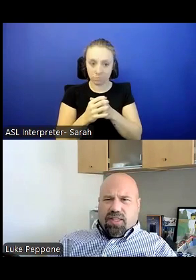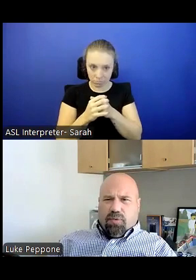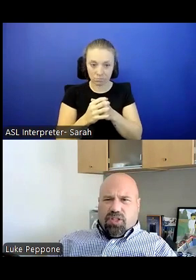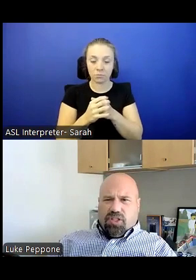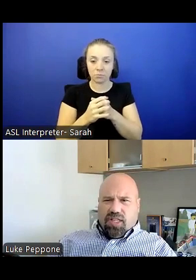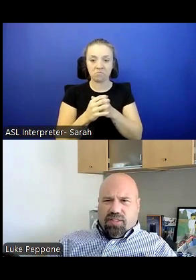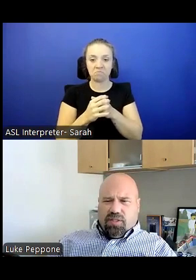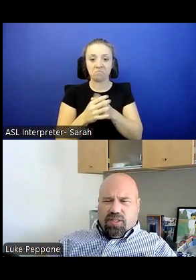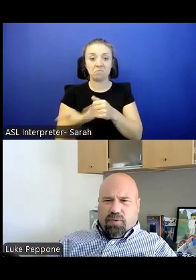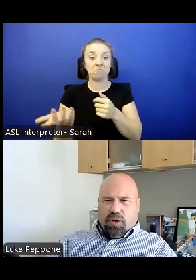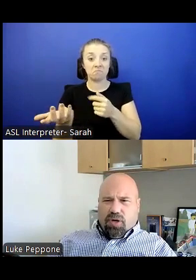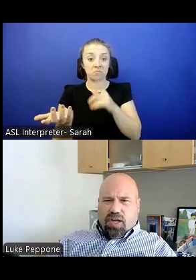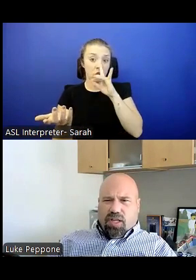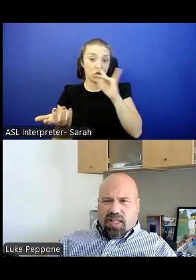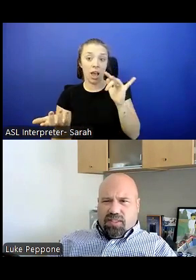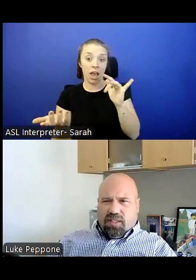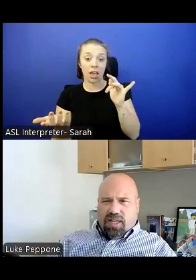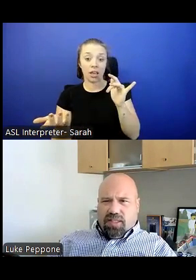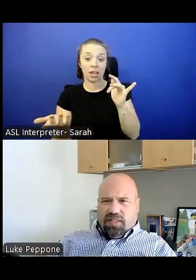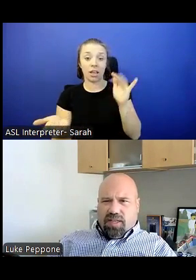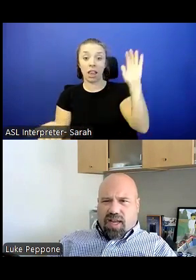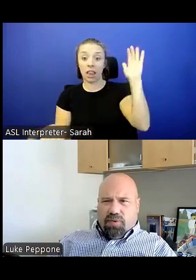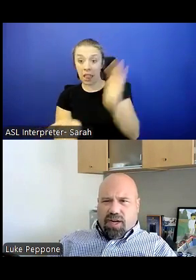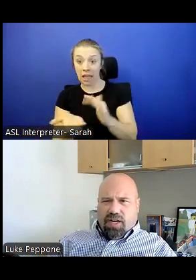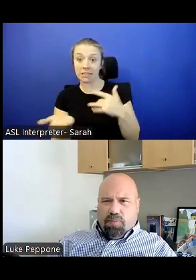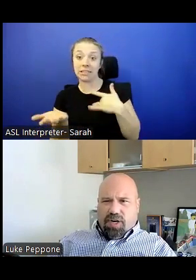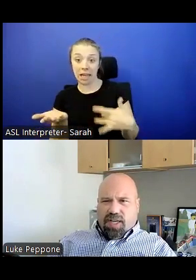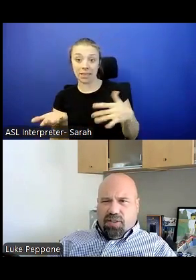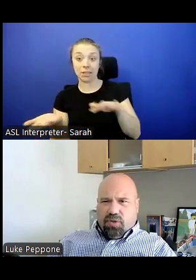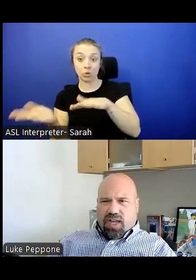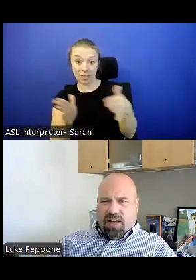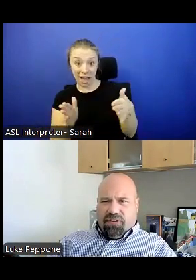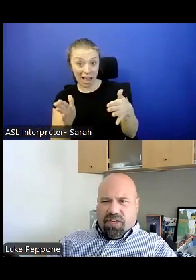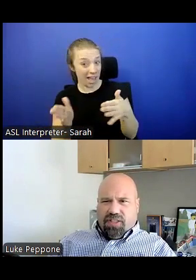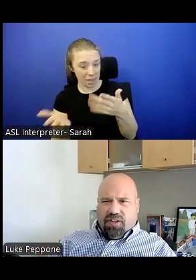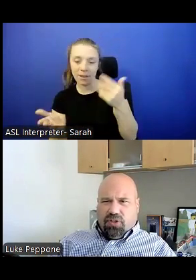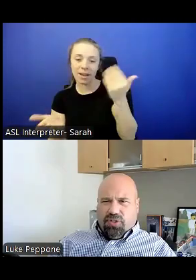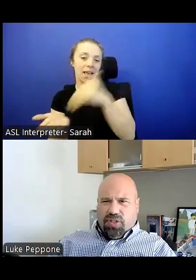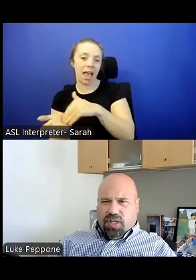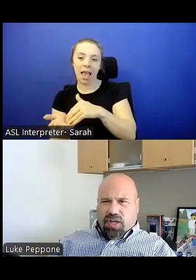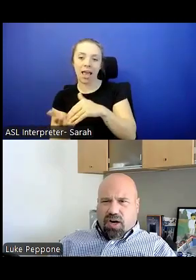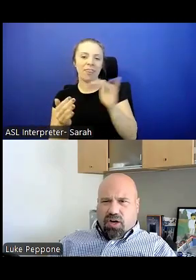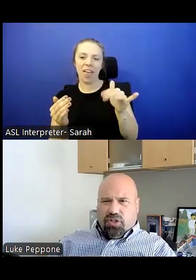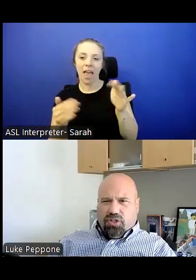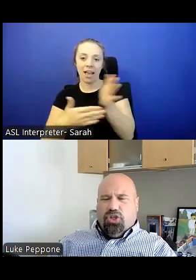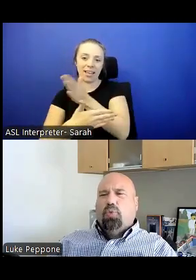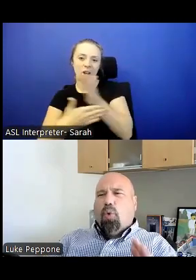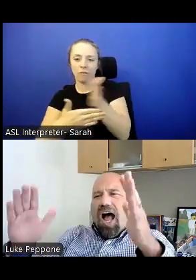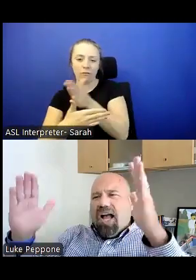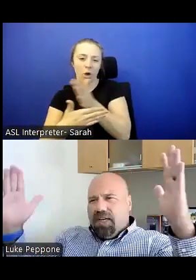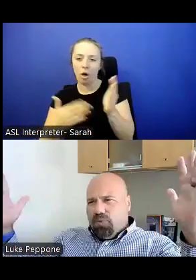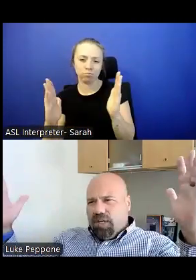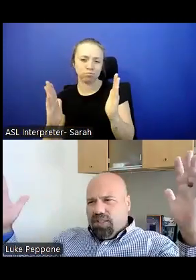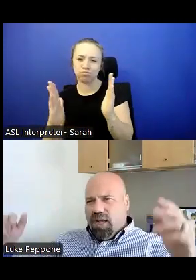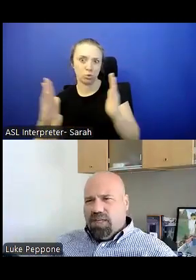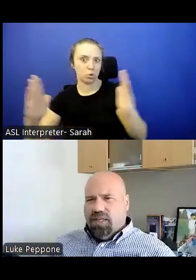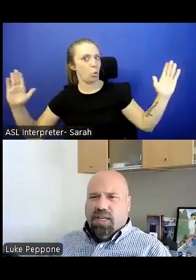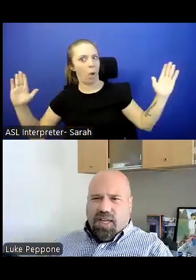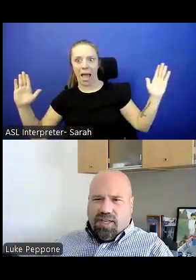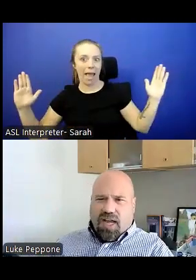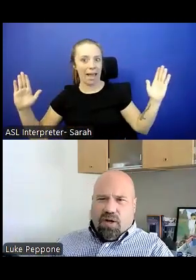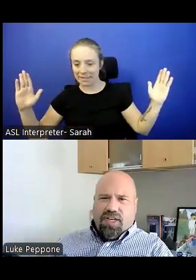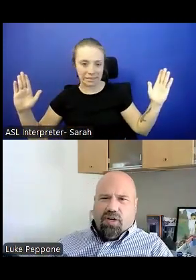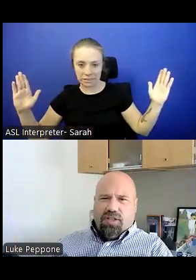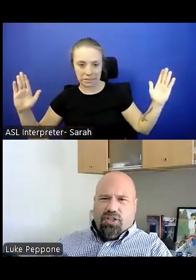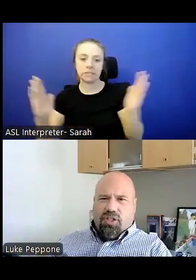looks like they were less likely to die right here, but again, those confidence intervals are too wide, as we say.